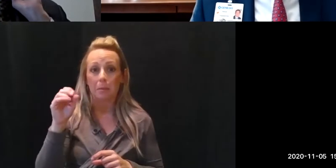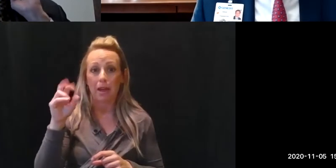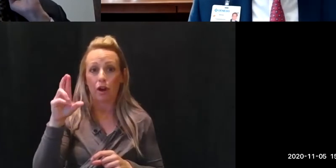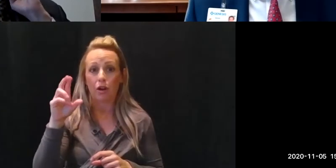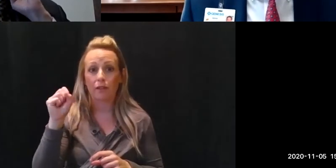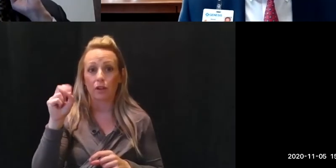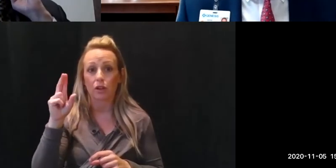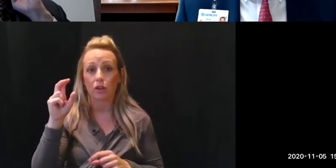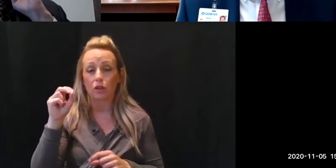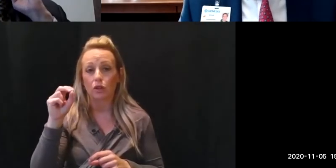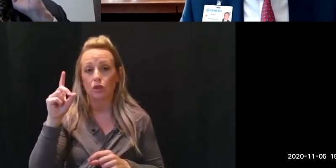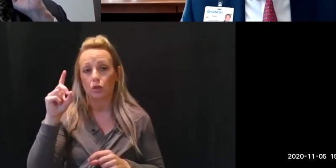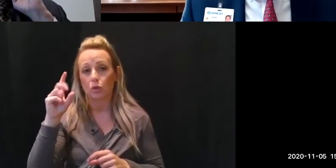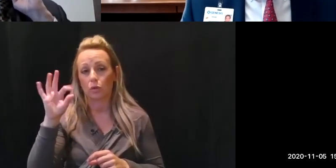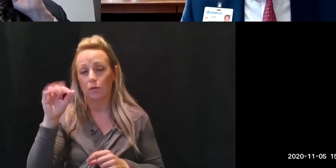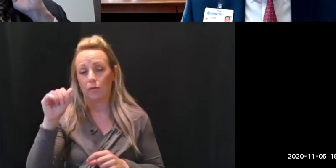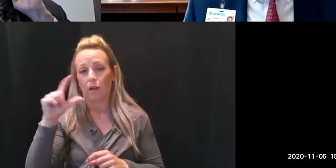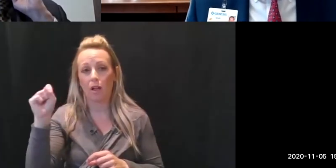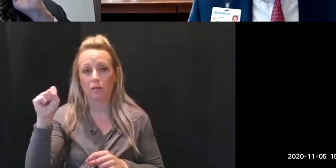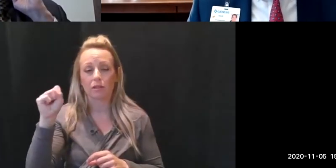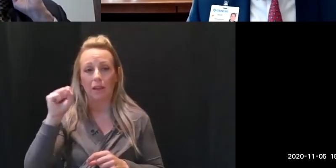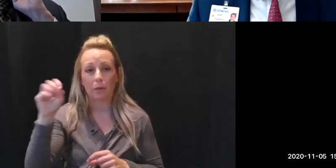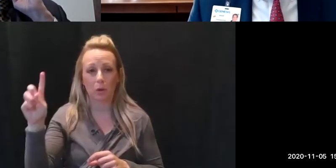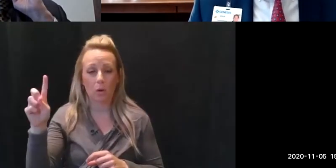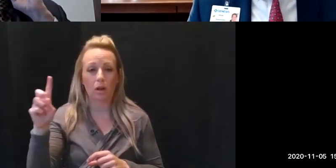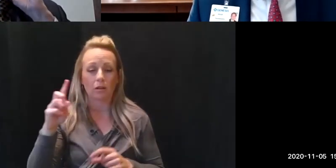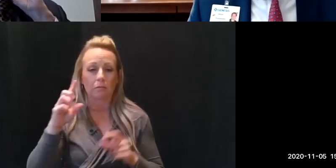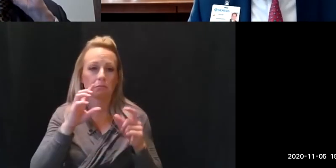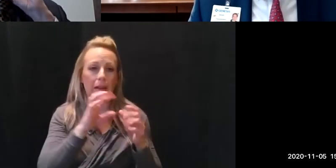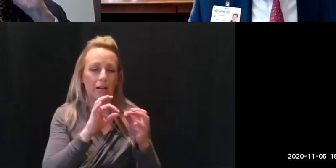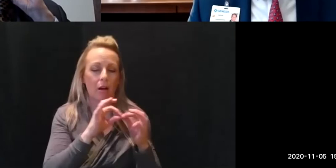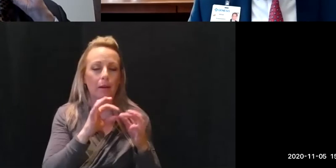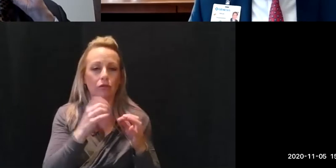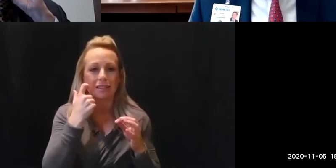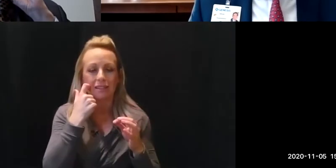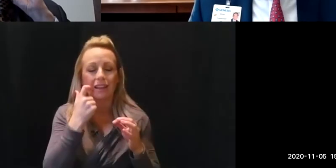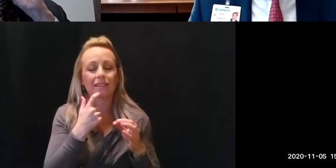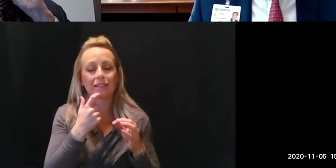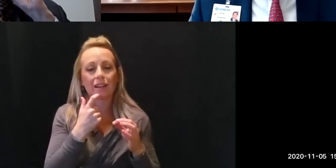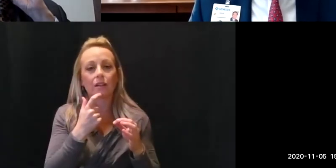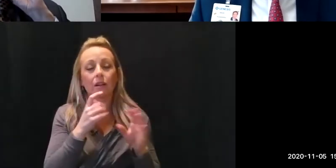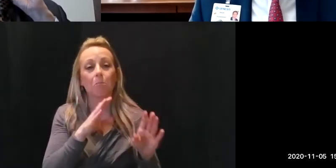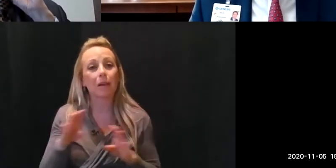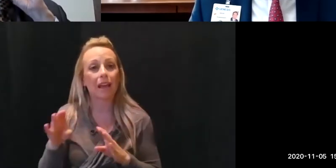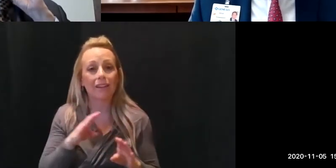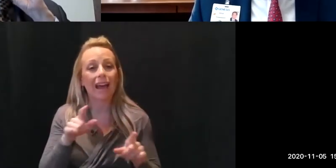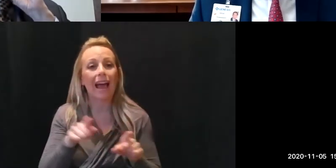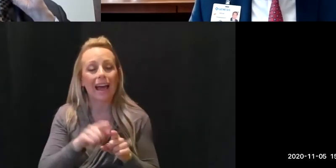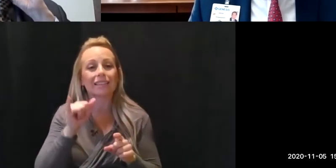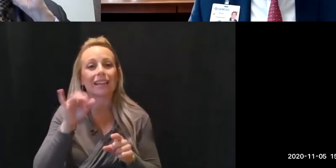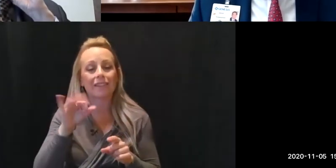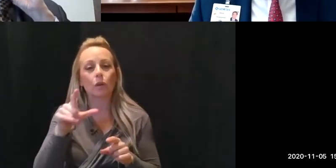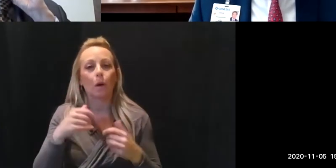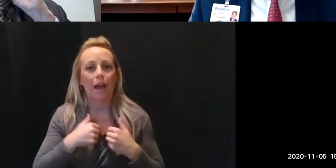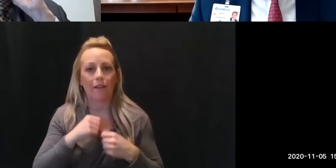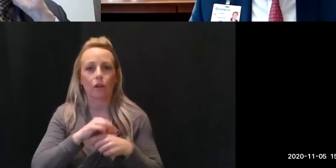something that I think is helpful, and that was behave as if you have COVID-19